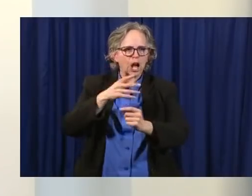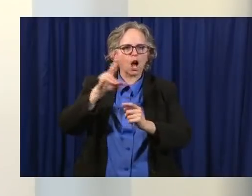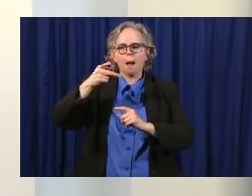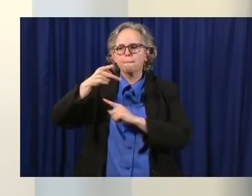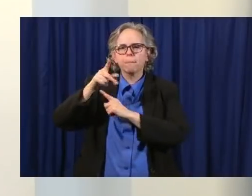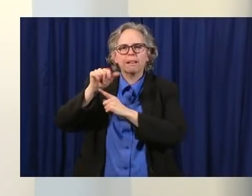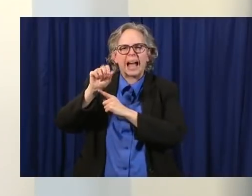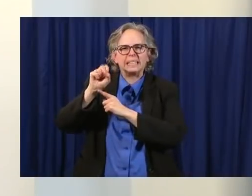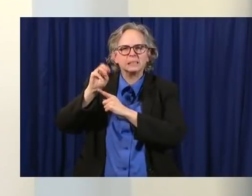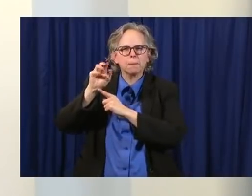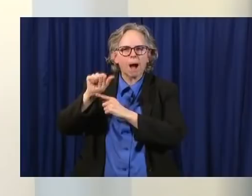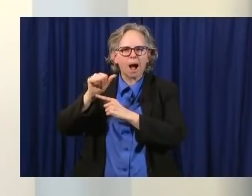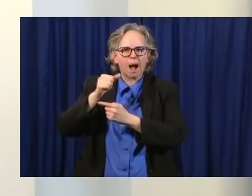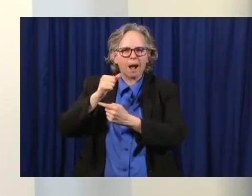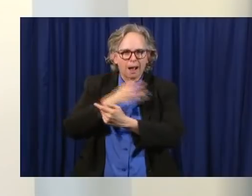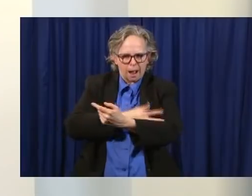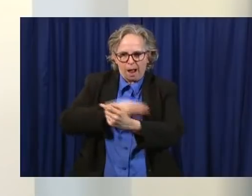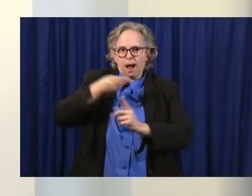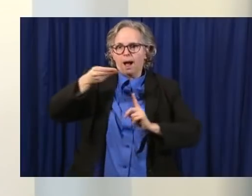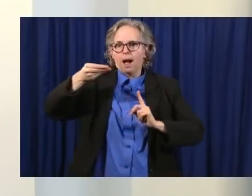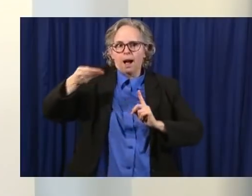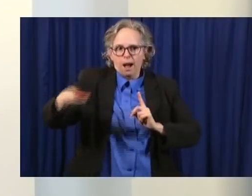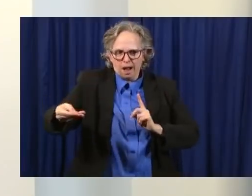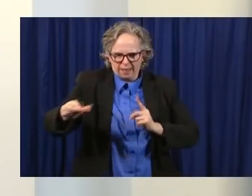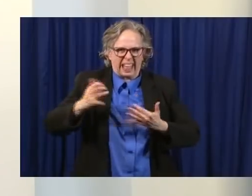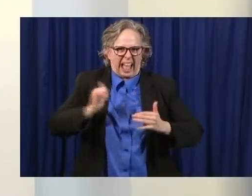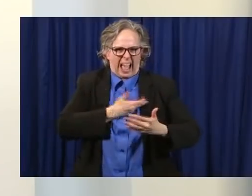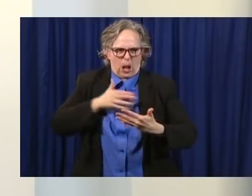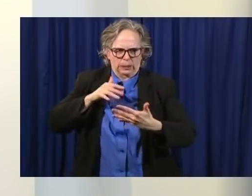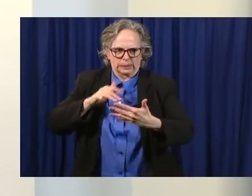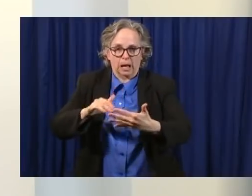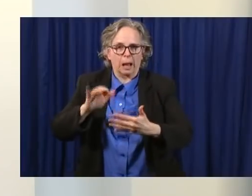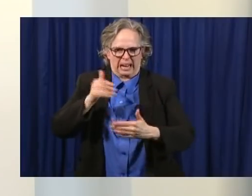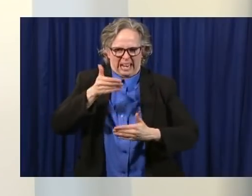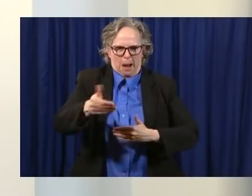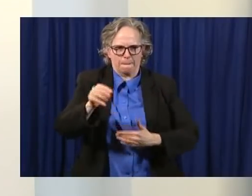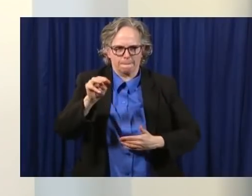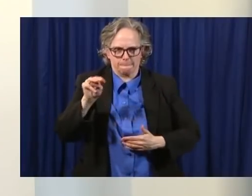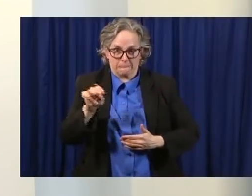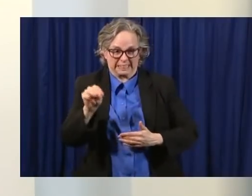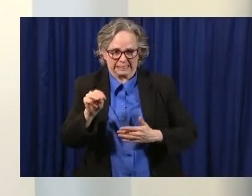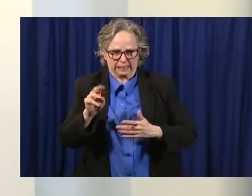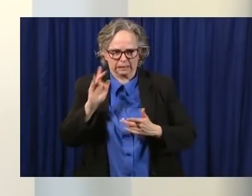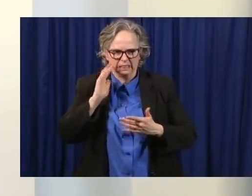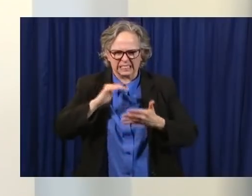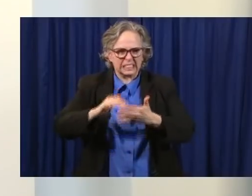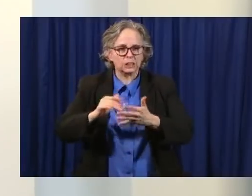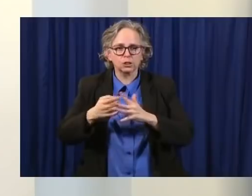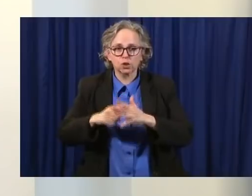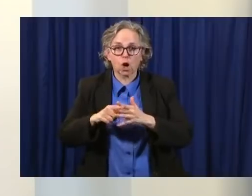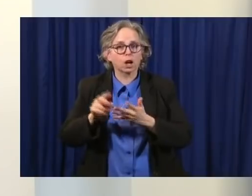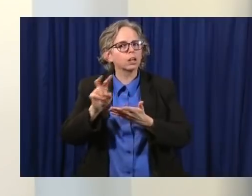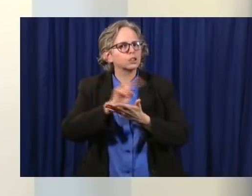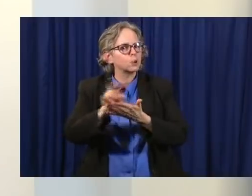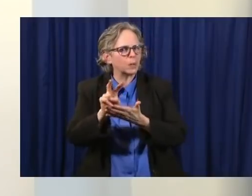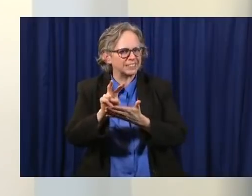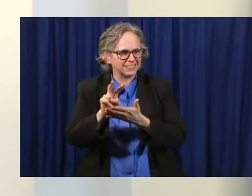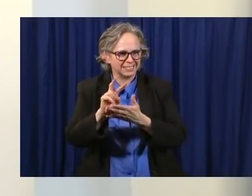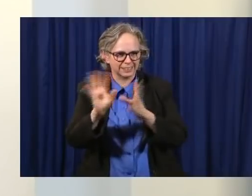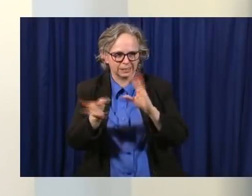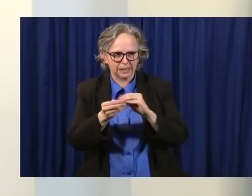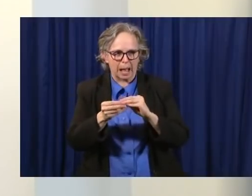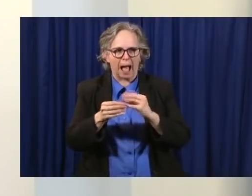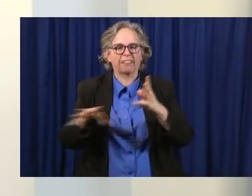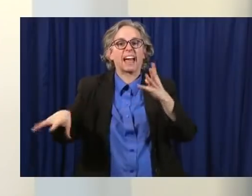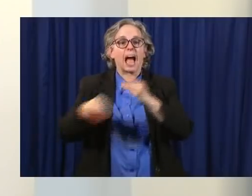starting Monday. It takes about 2 weeks to do, another week to analyze the data. In addition to some surveys of symptoms,